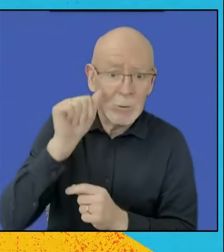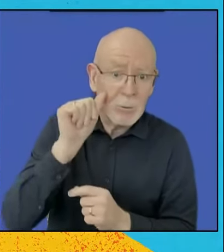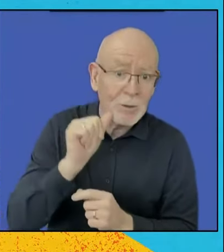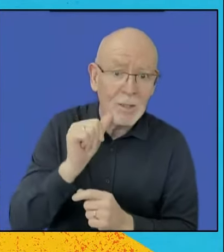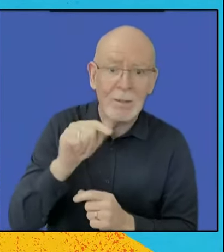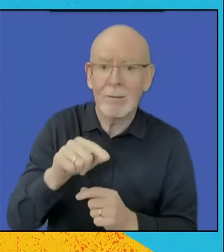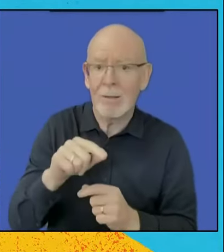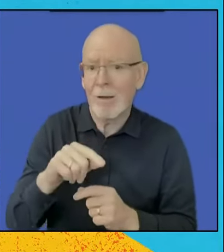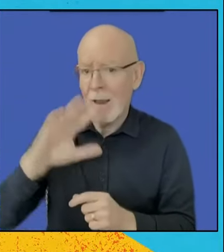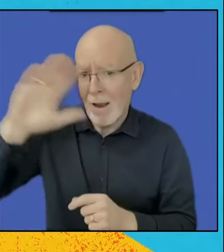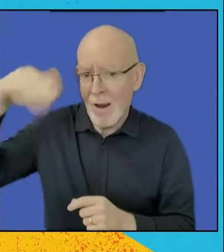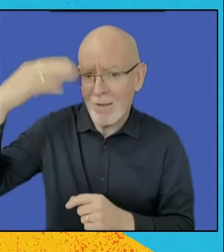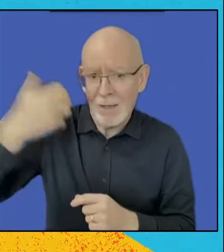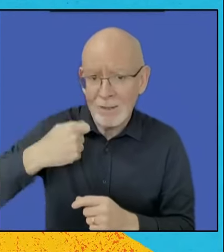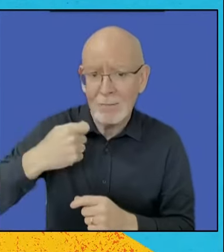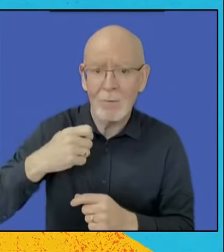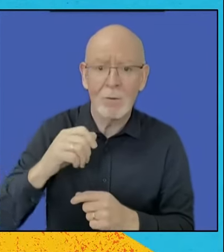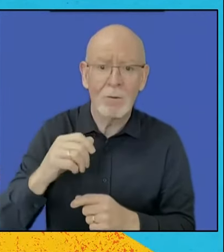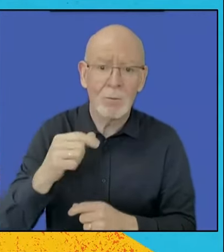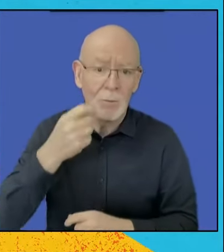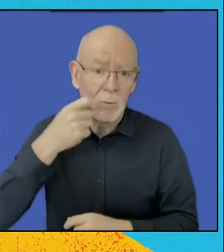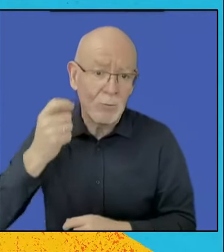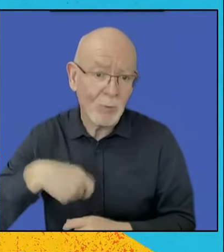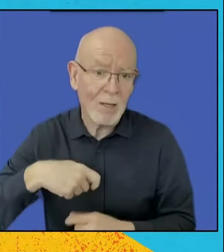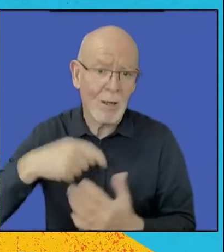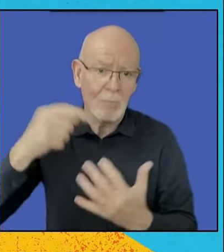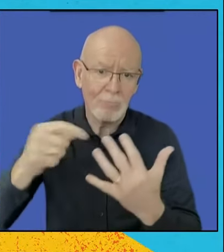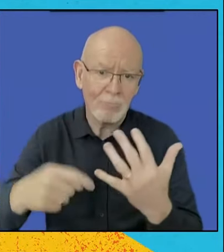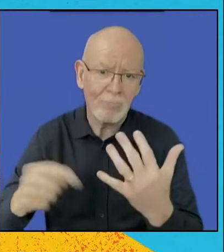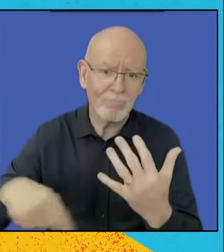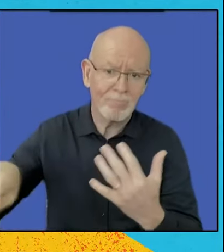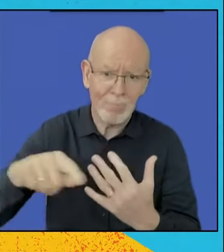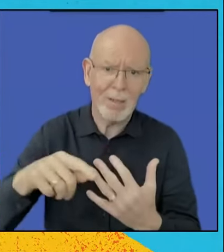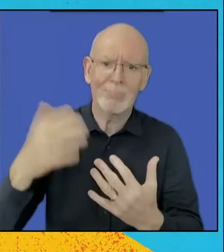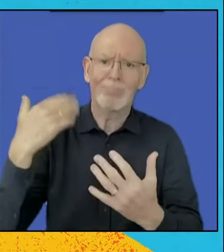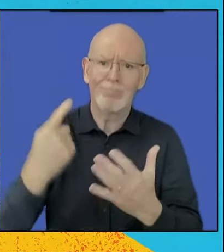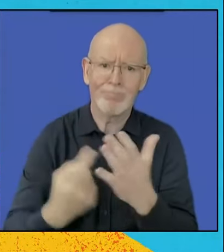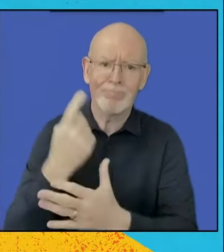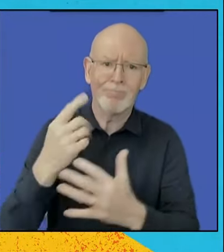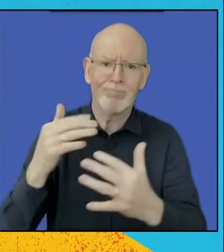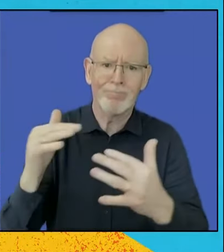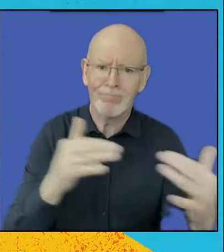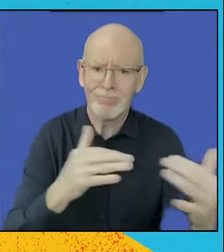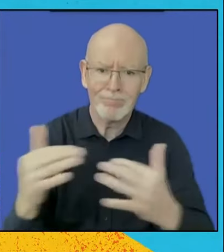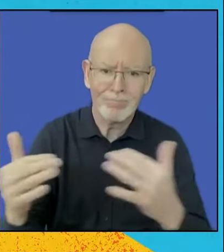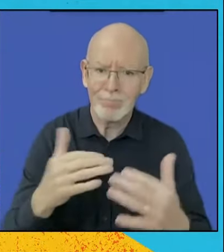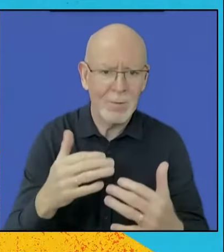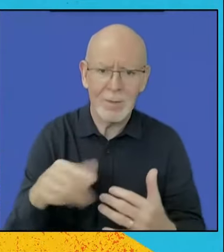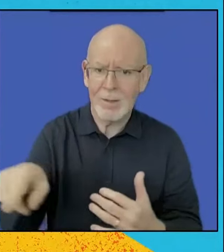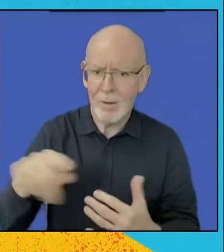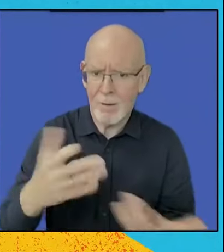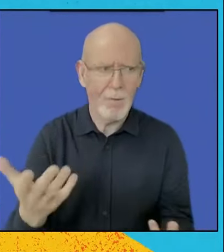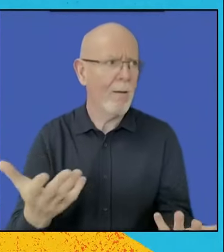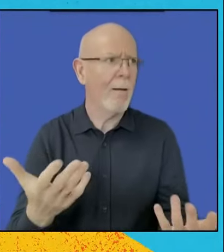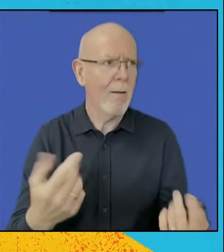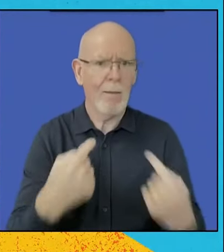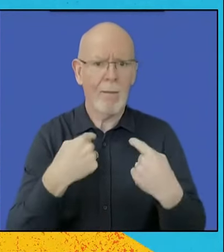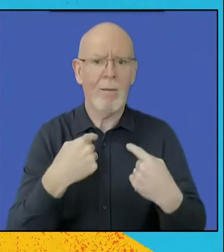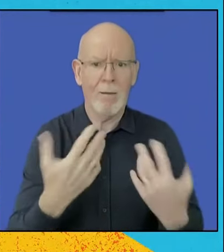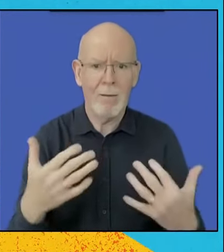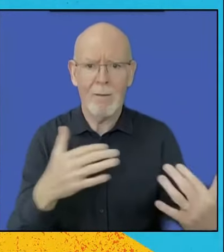that I've been on parental leave for the last 5 months, and this time spent together with my family